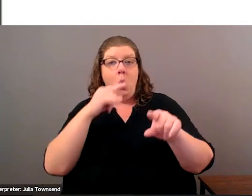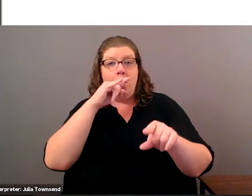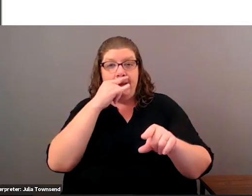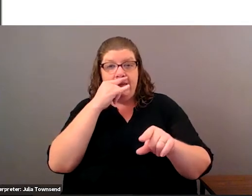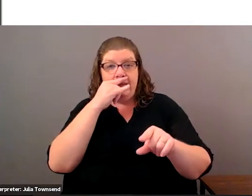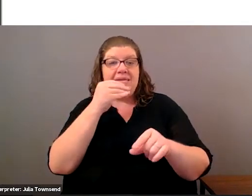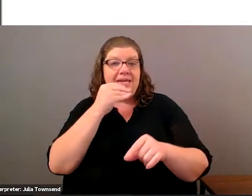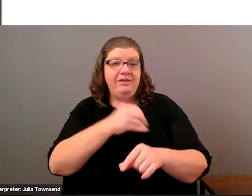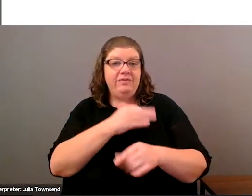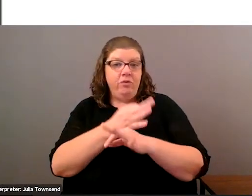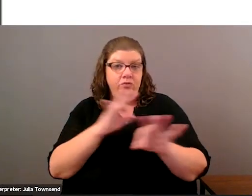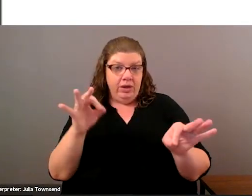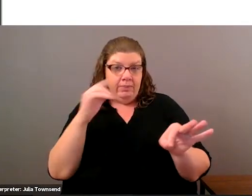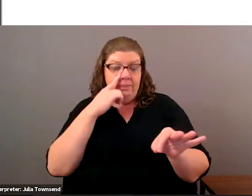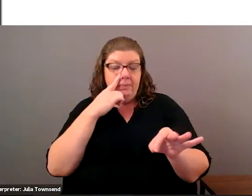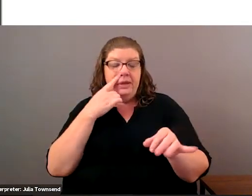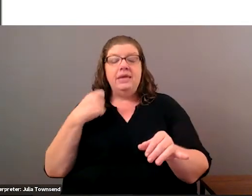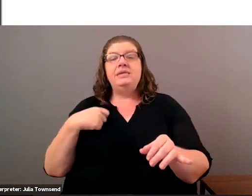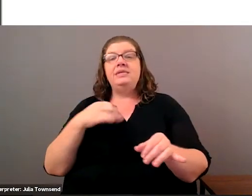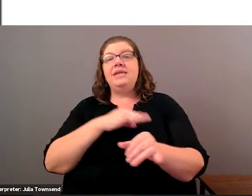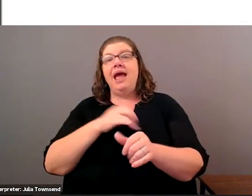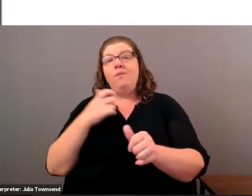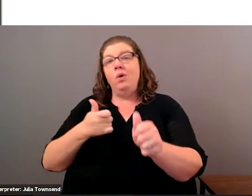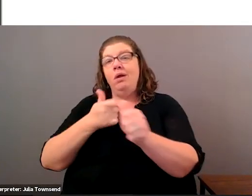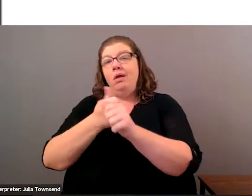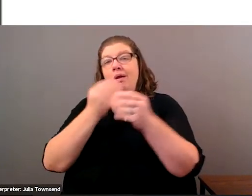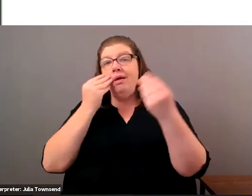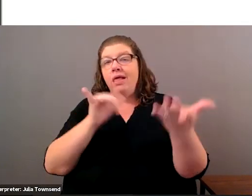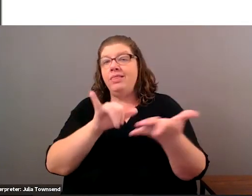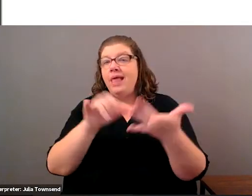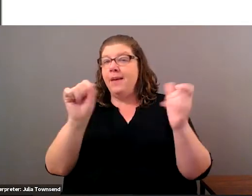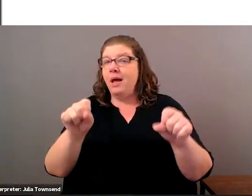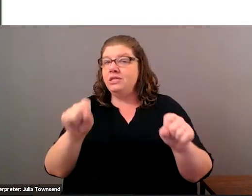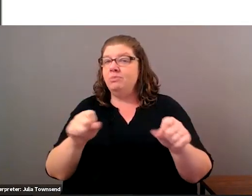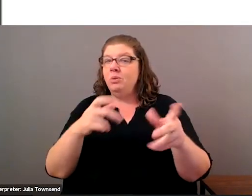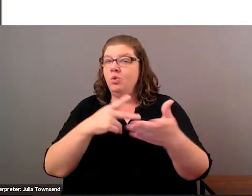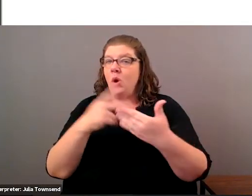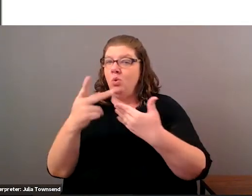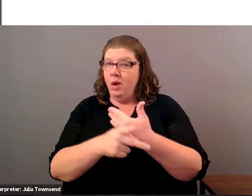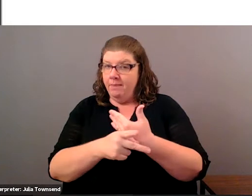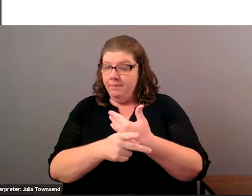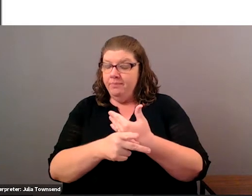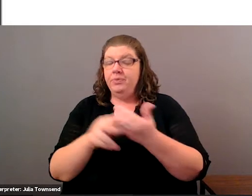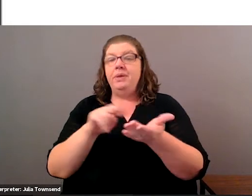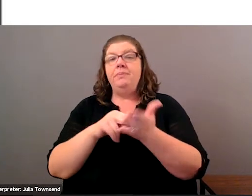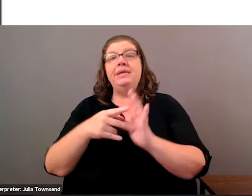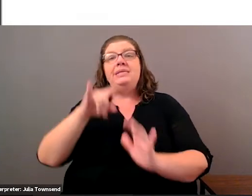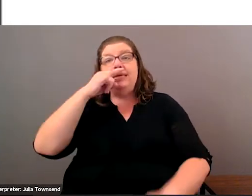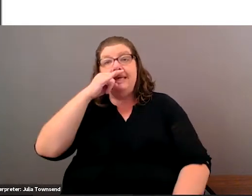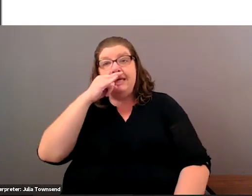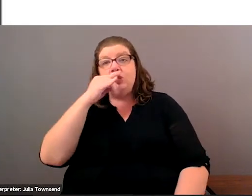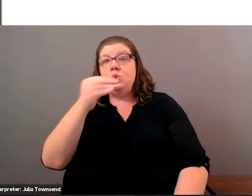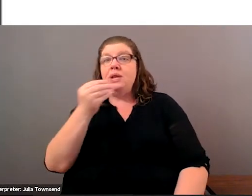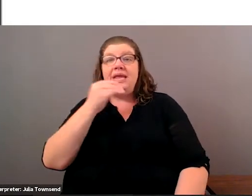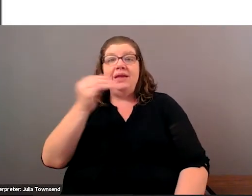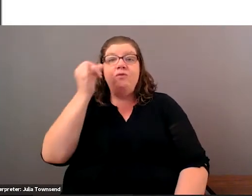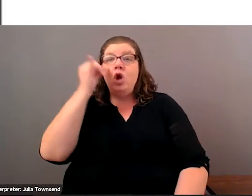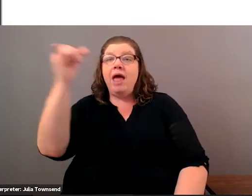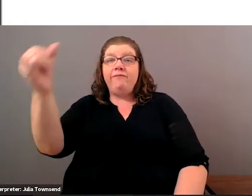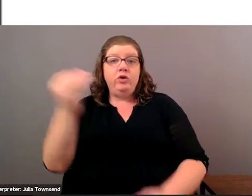will also keep you updated on the possibility of this universal program. That means kids would eat forever free.